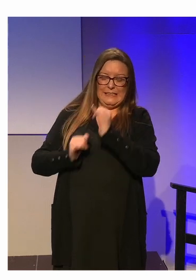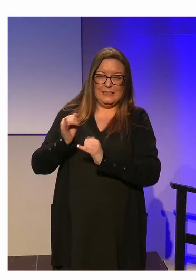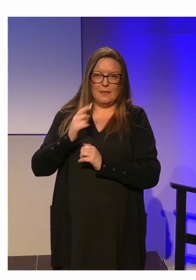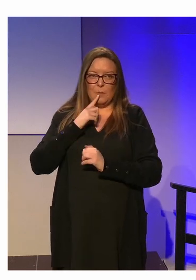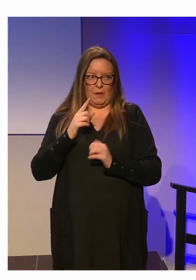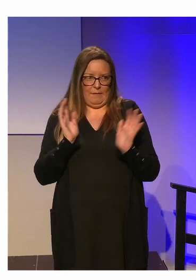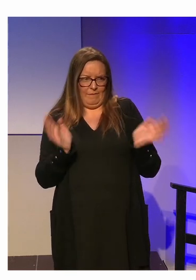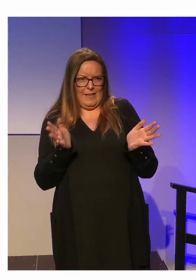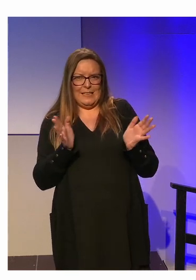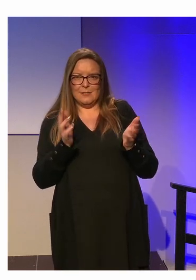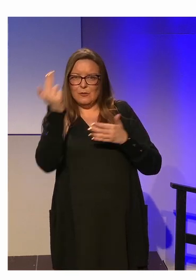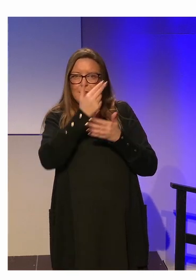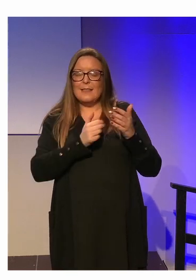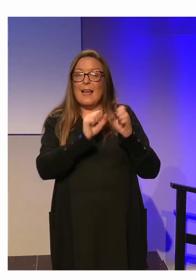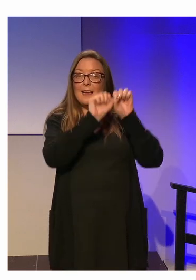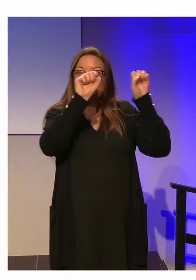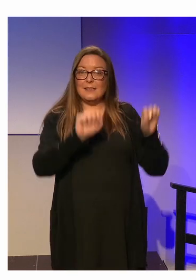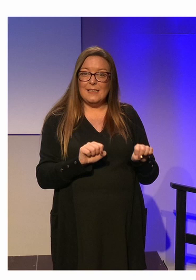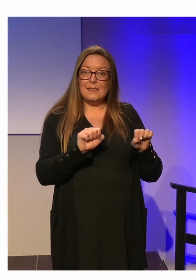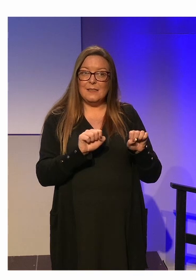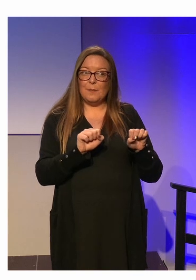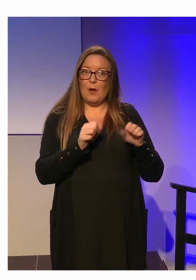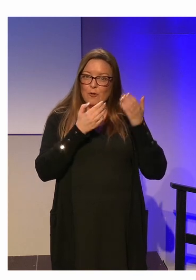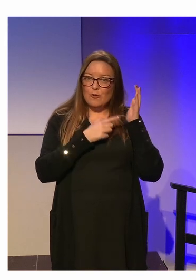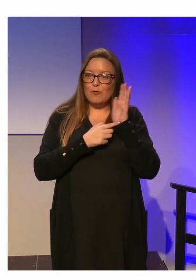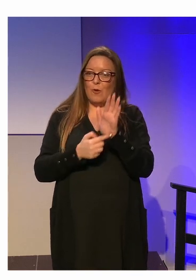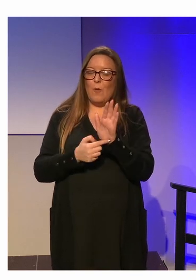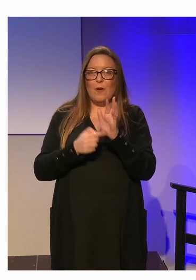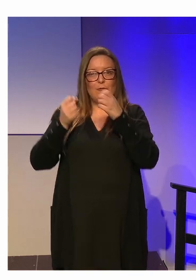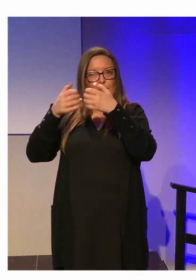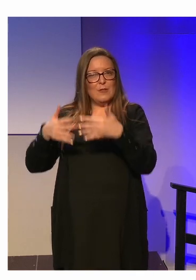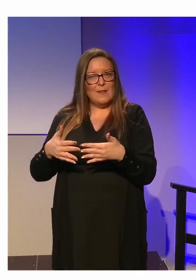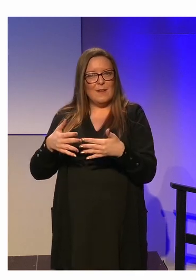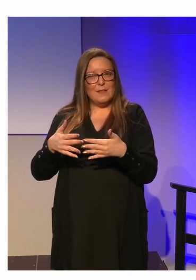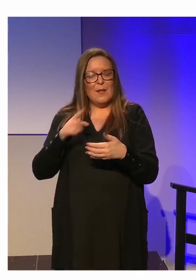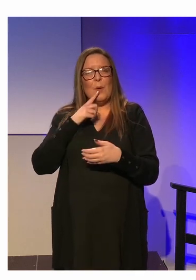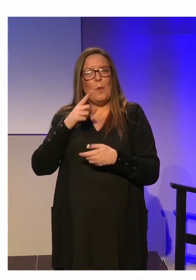designed a system that is producing these results. But the power of that is